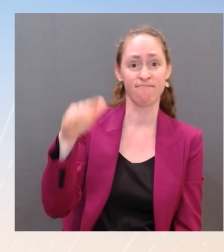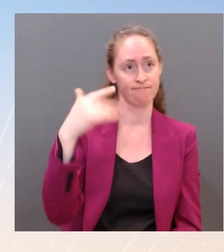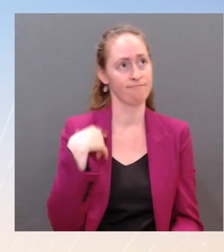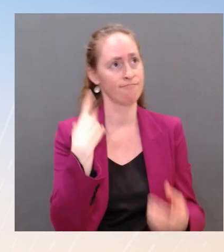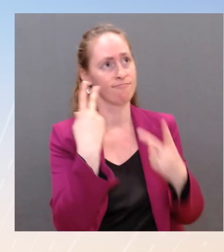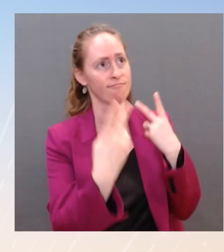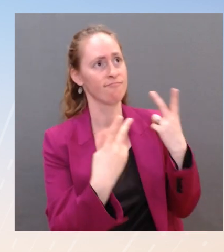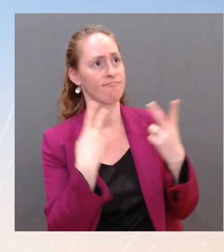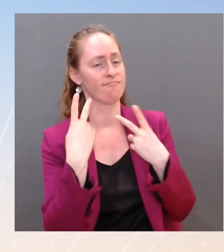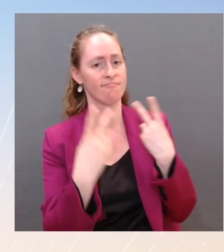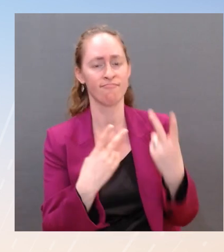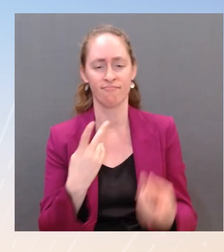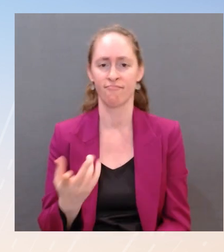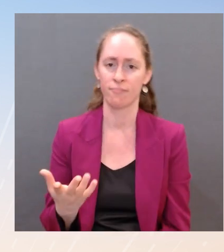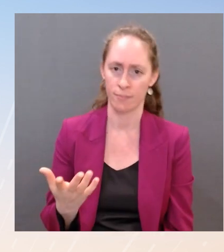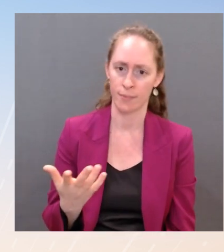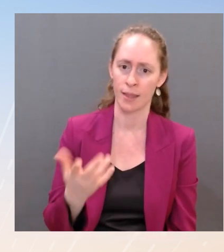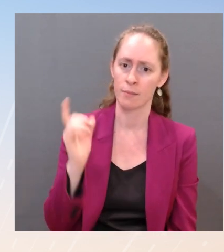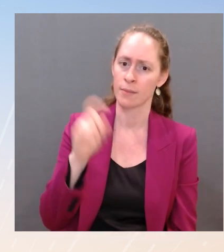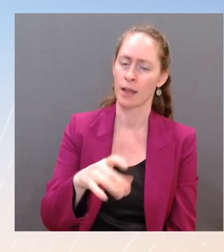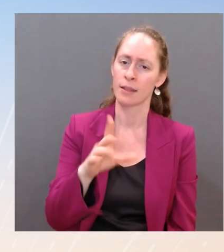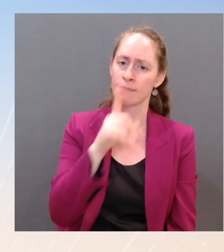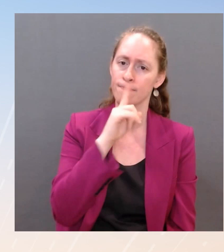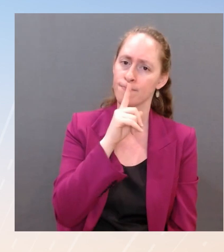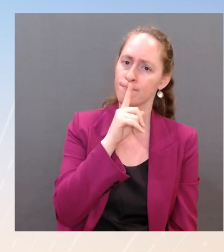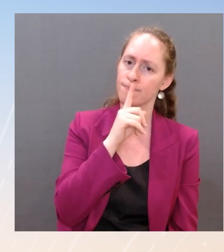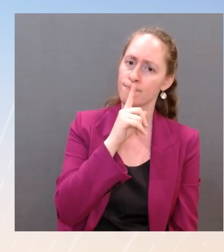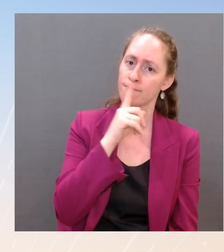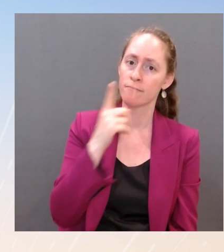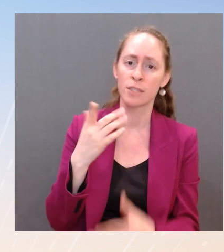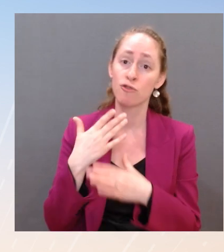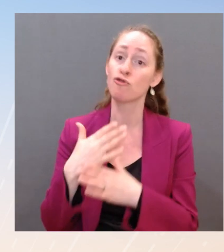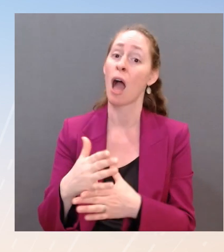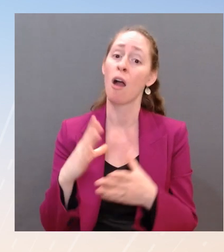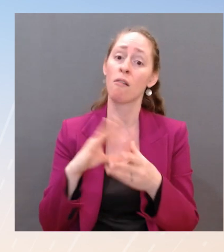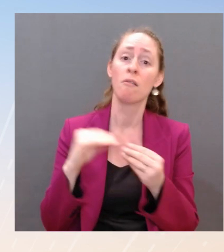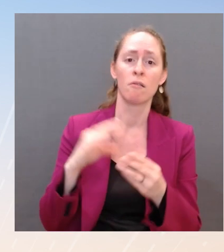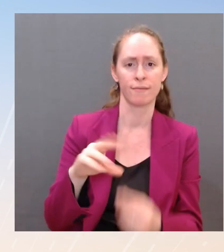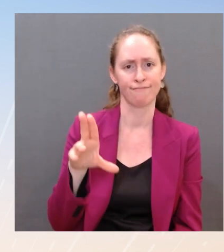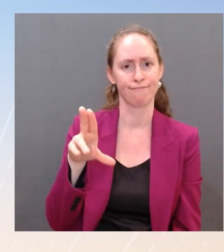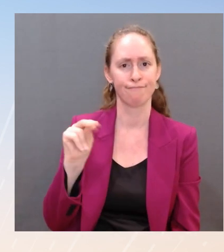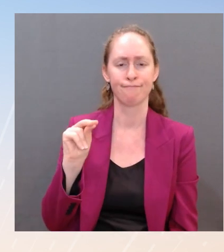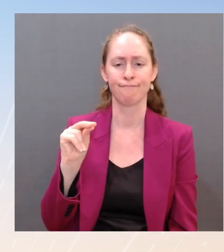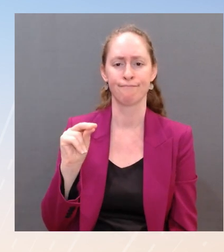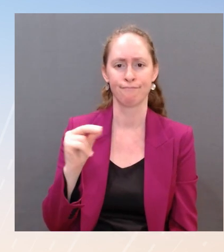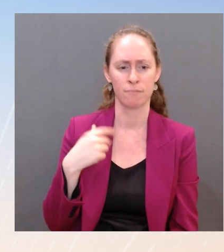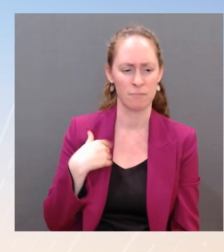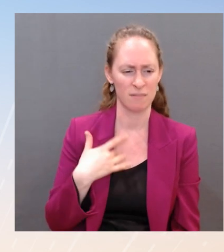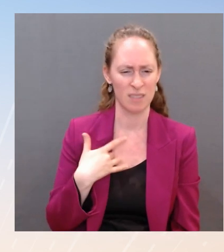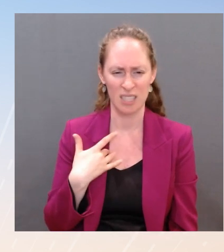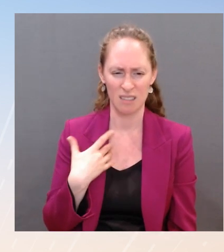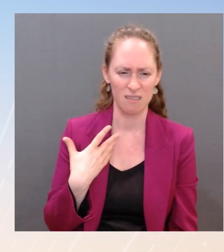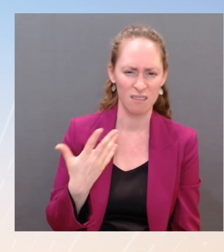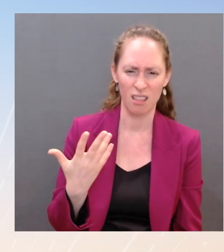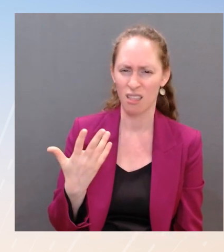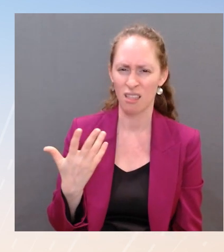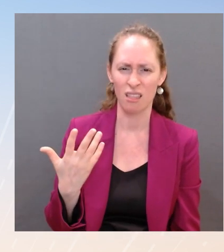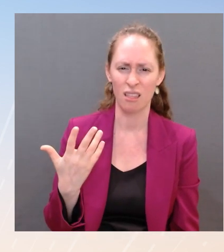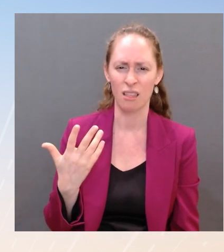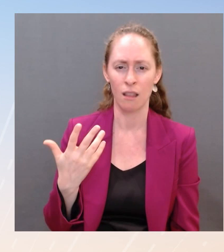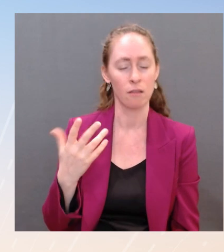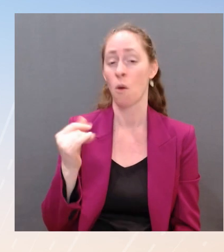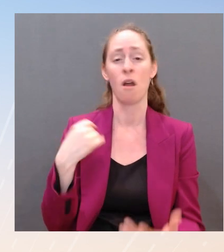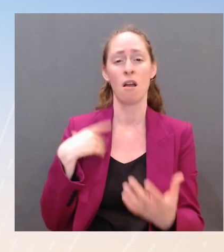stays in your mind, and going to my friends and just sharing and creating that bridge for them to feel comfortable enough to